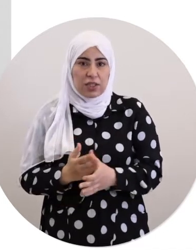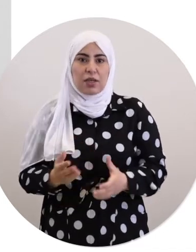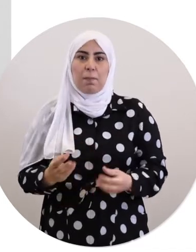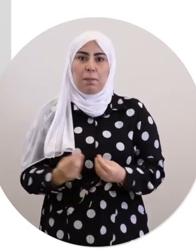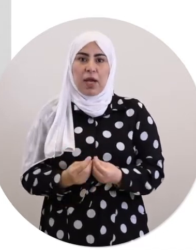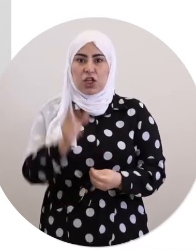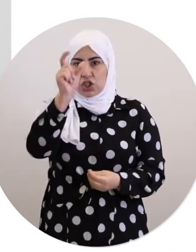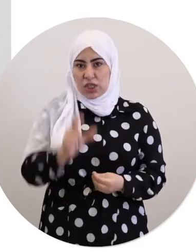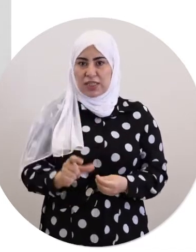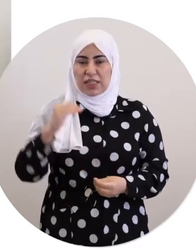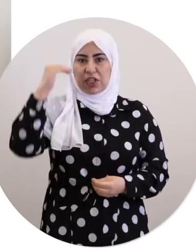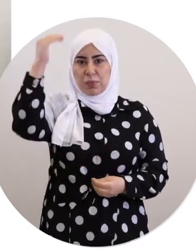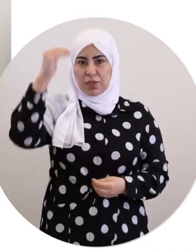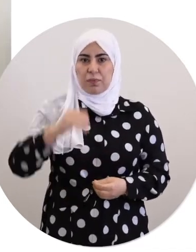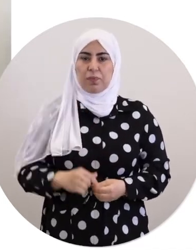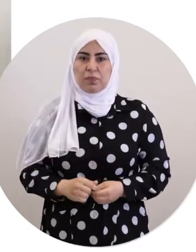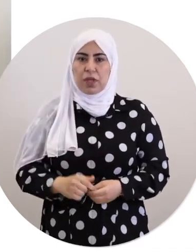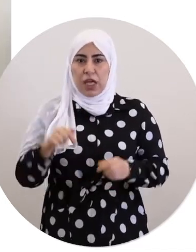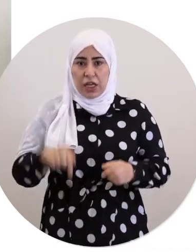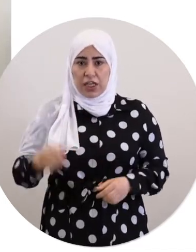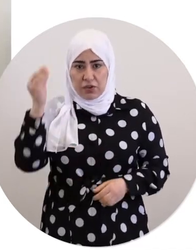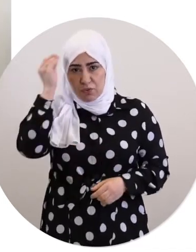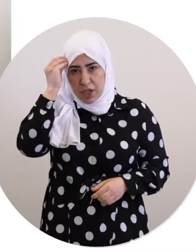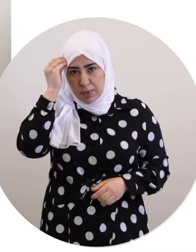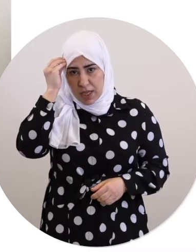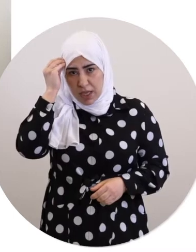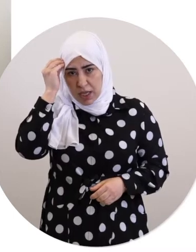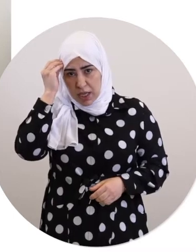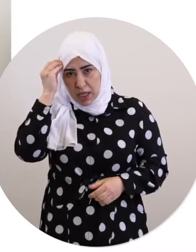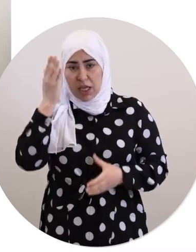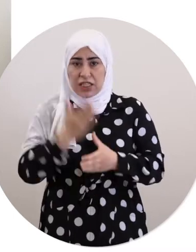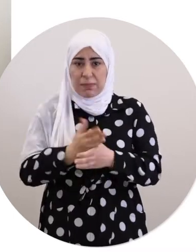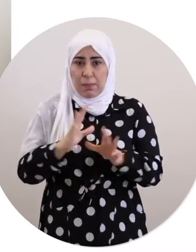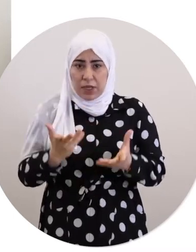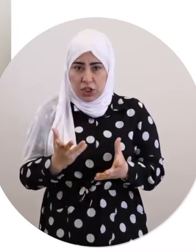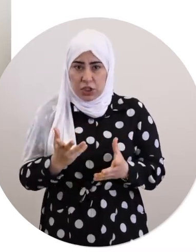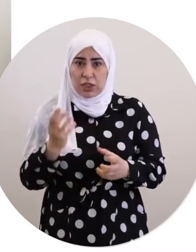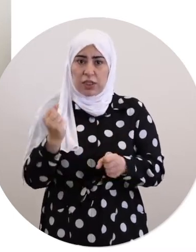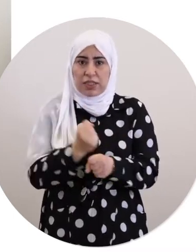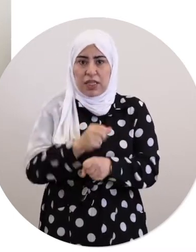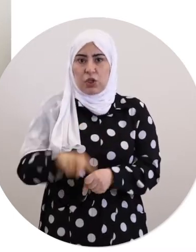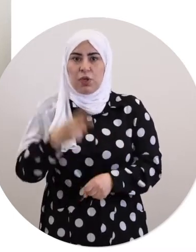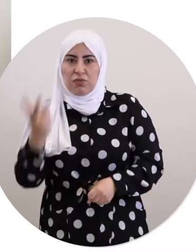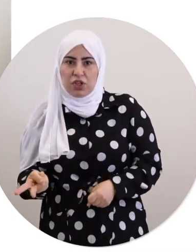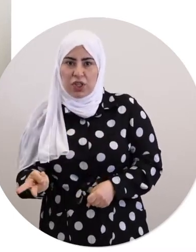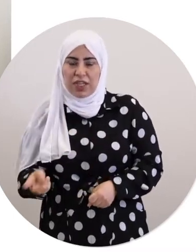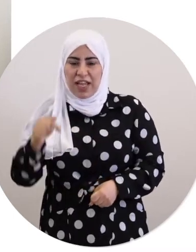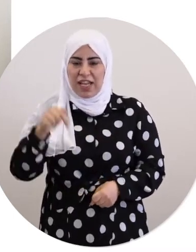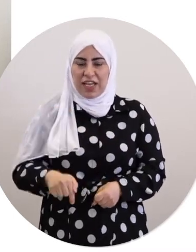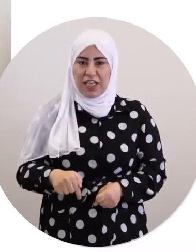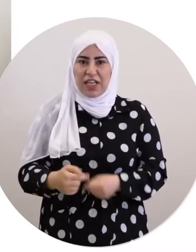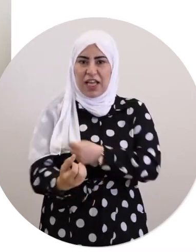and for dramatic effect. Now that we've established when and why we use it, let's see the steps that will help